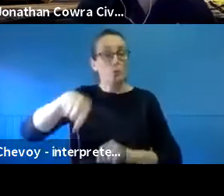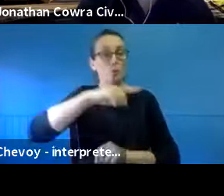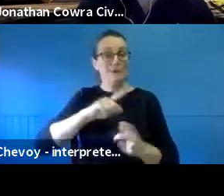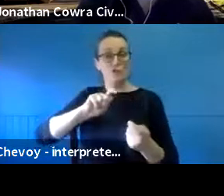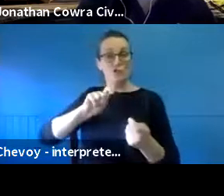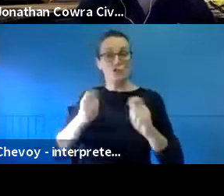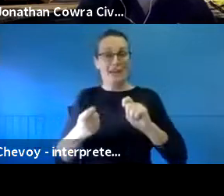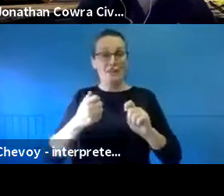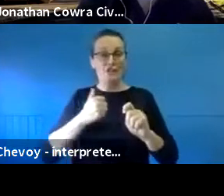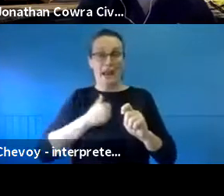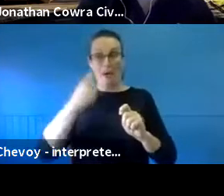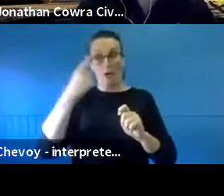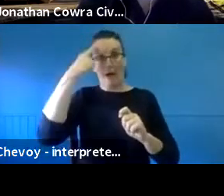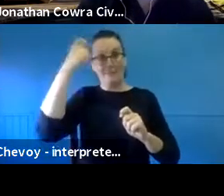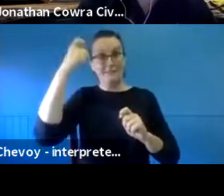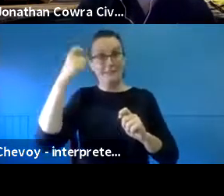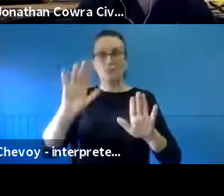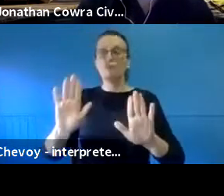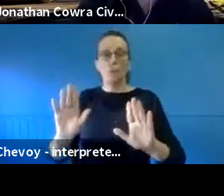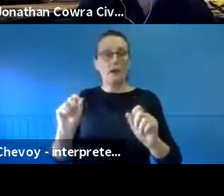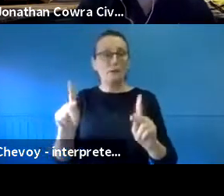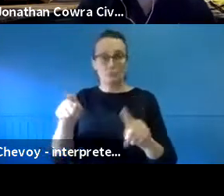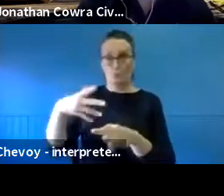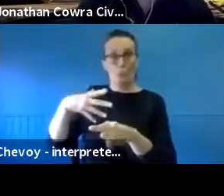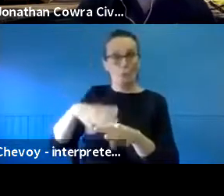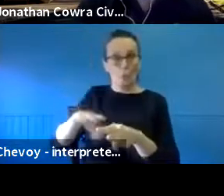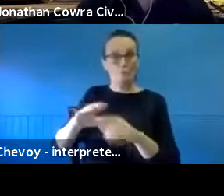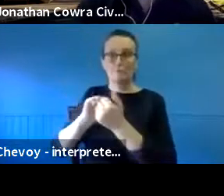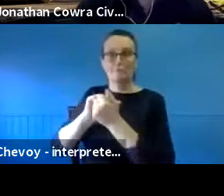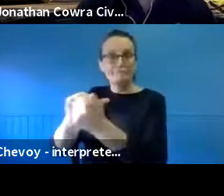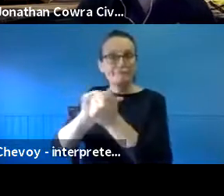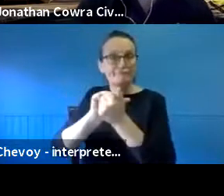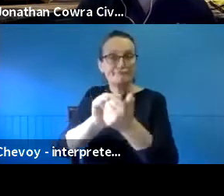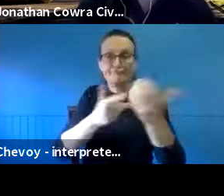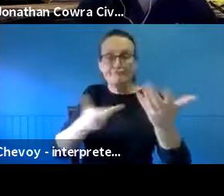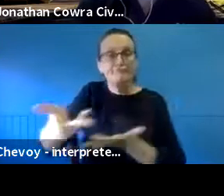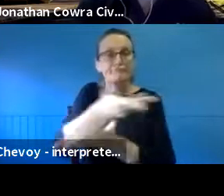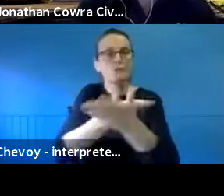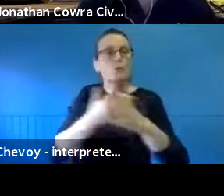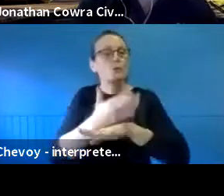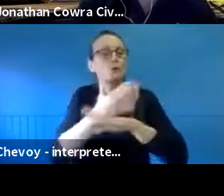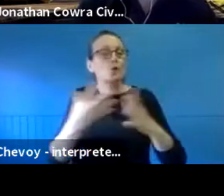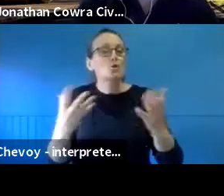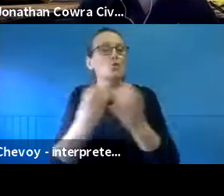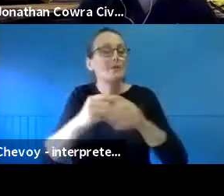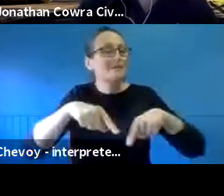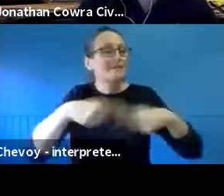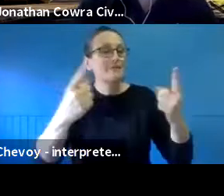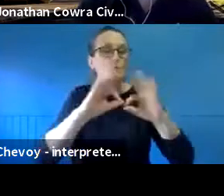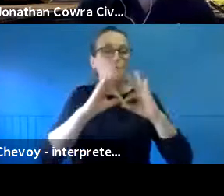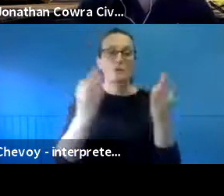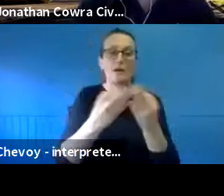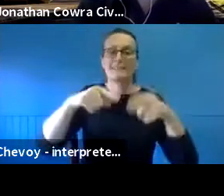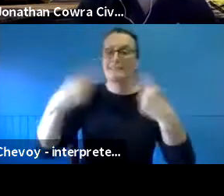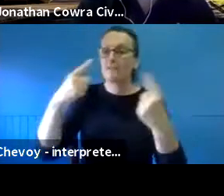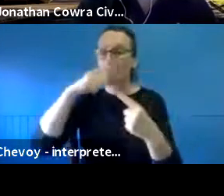model fairly organically towards working with a range of different organizations, party, you know, different people